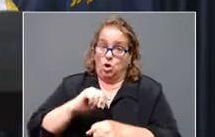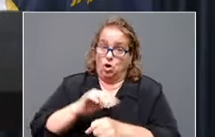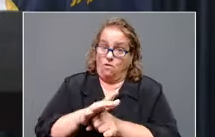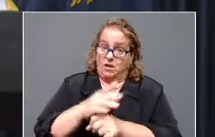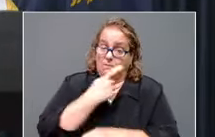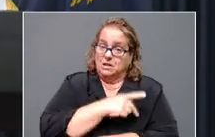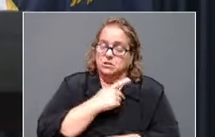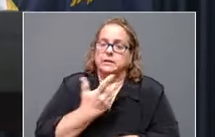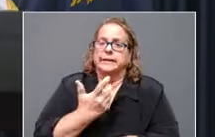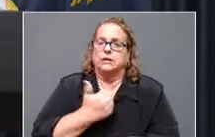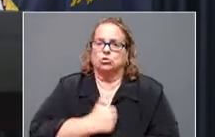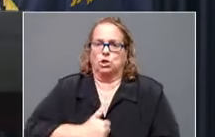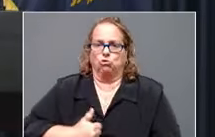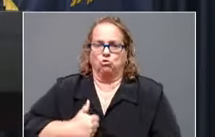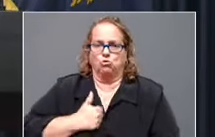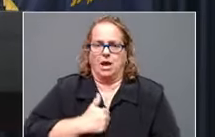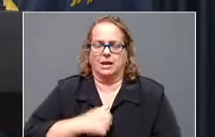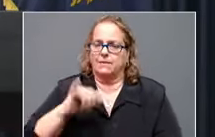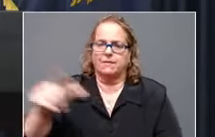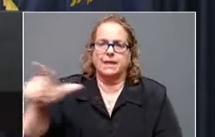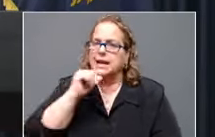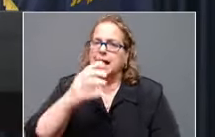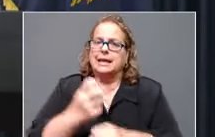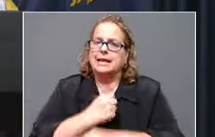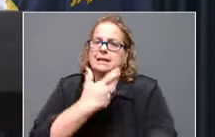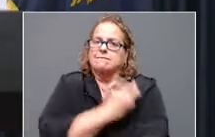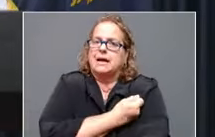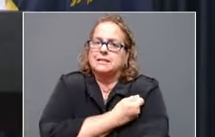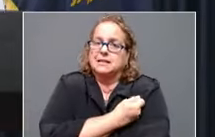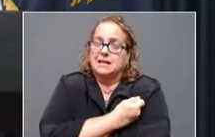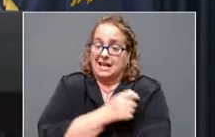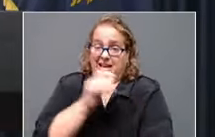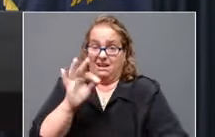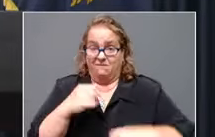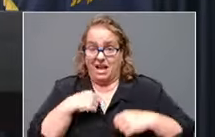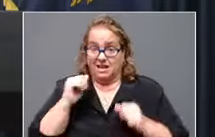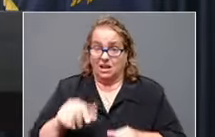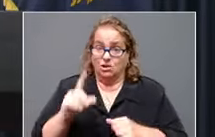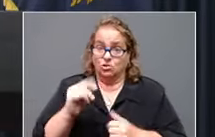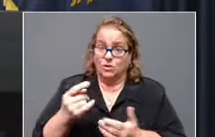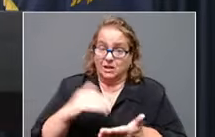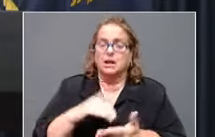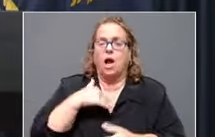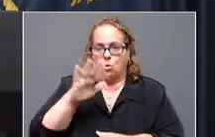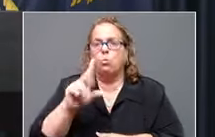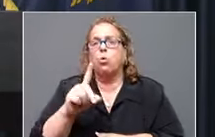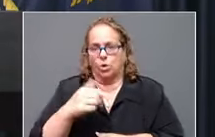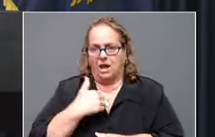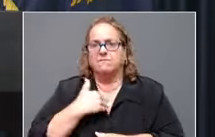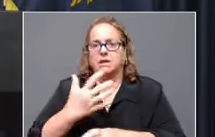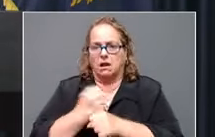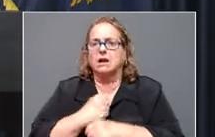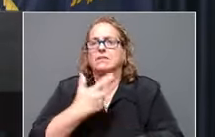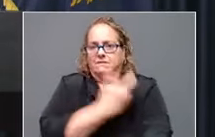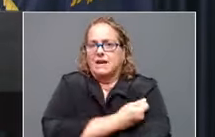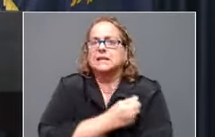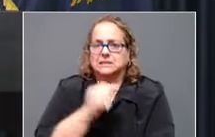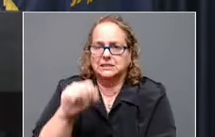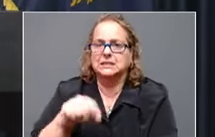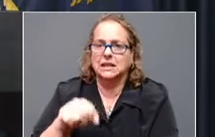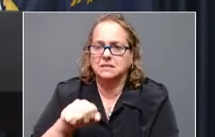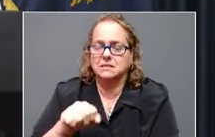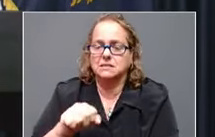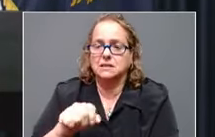career. The things we have seen will never leave me and have impacted me and my team more than I can express to you today.